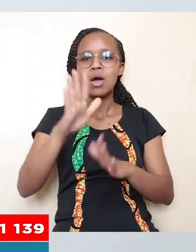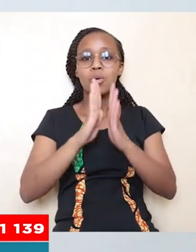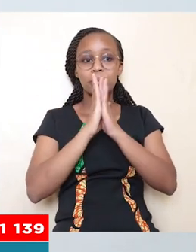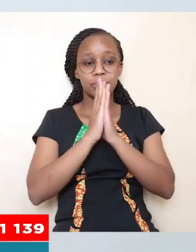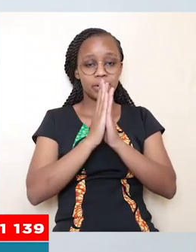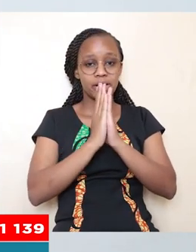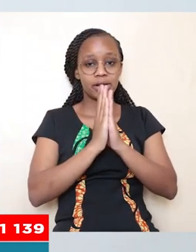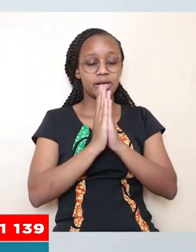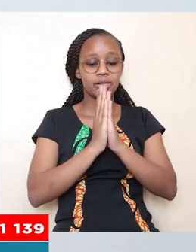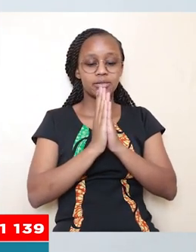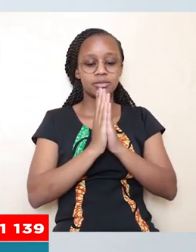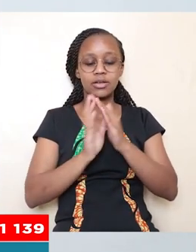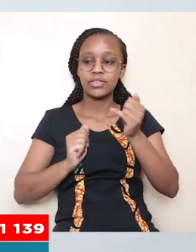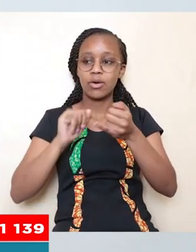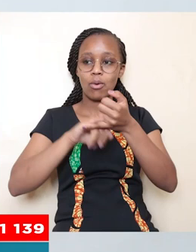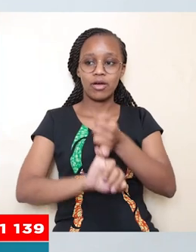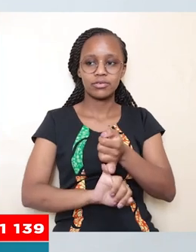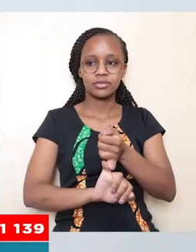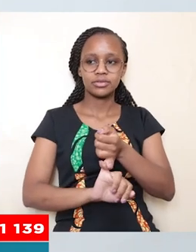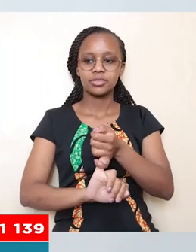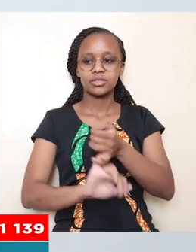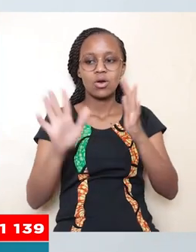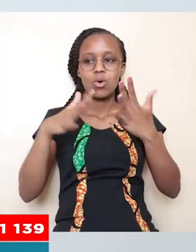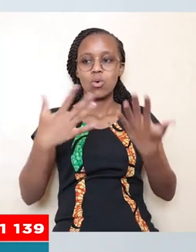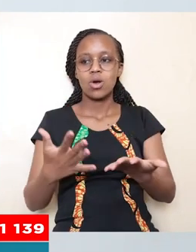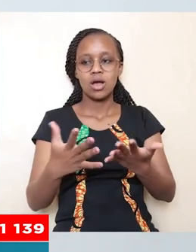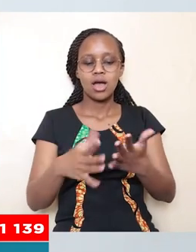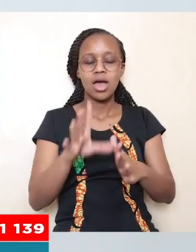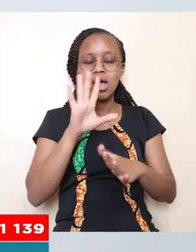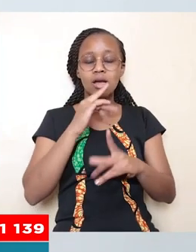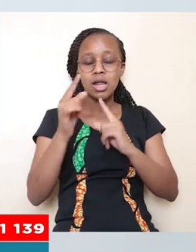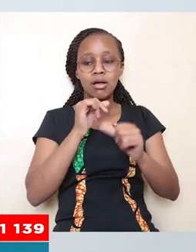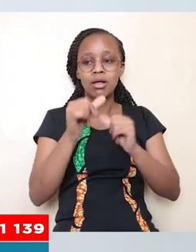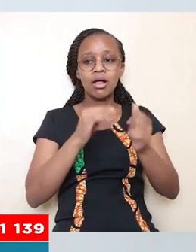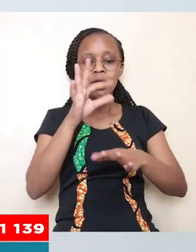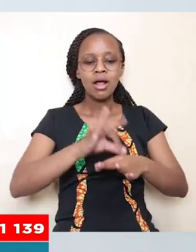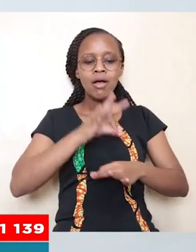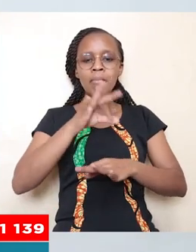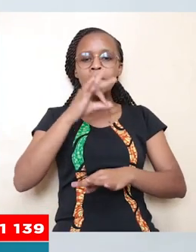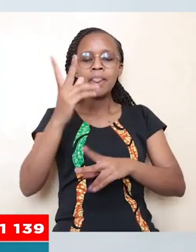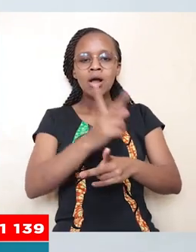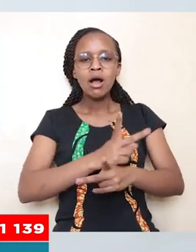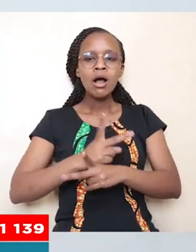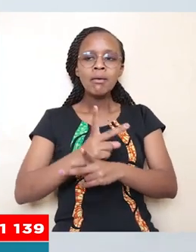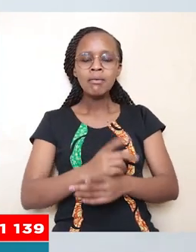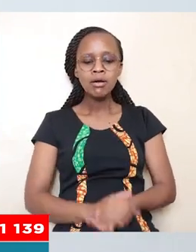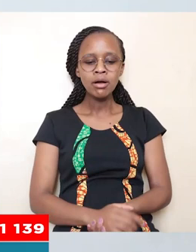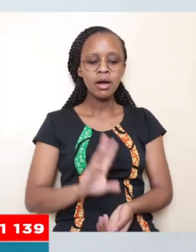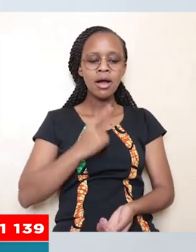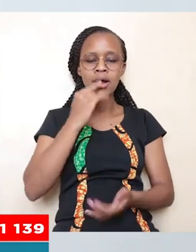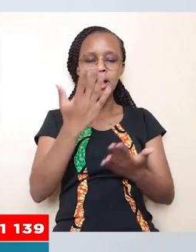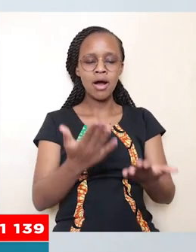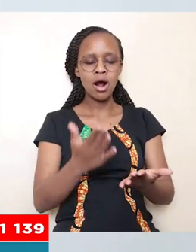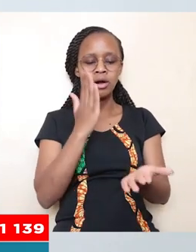for his wife. That is what constitutes spiritual protection. We are